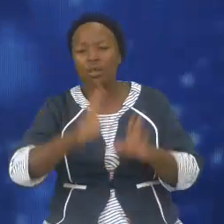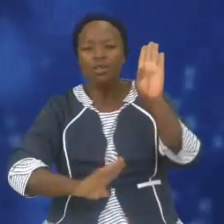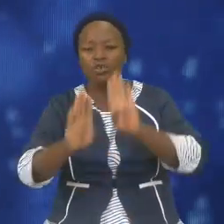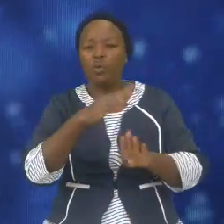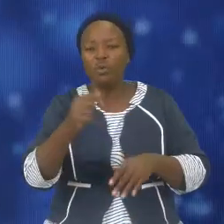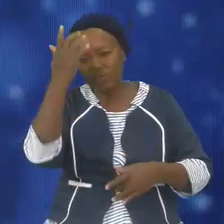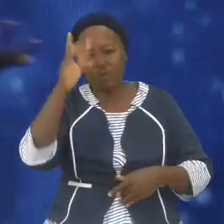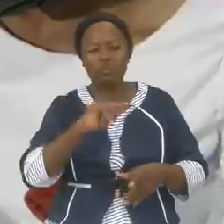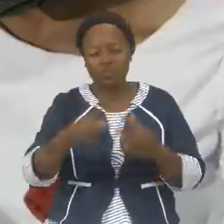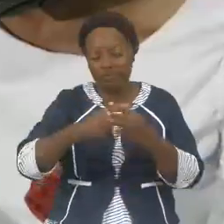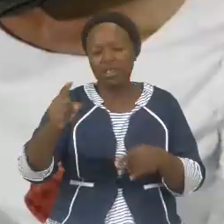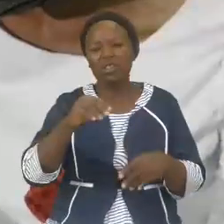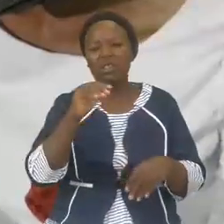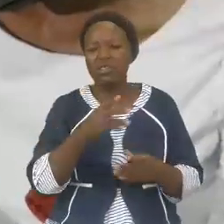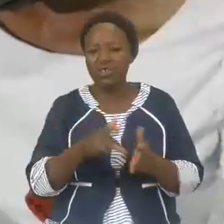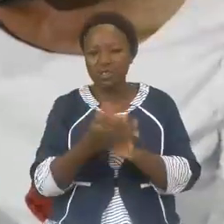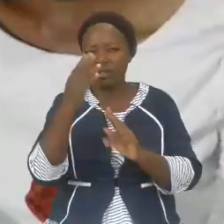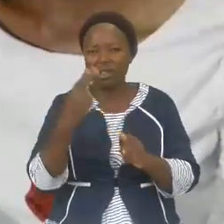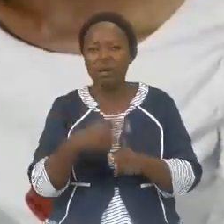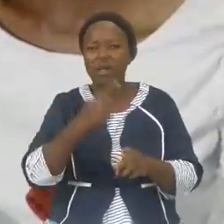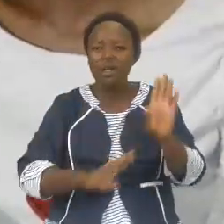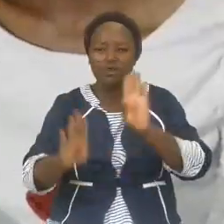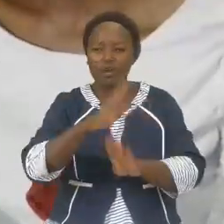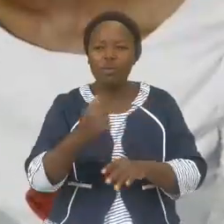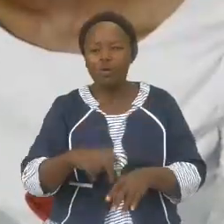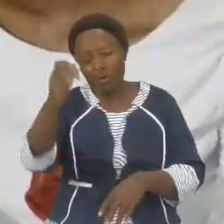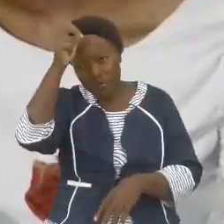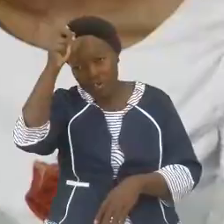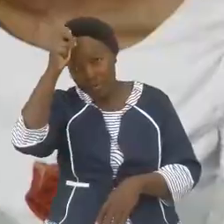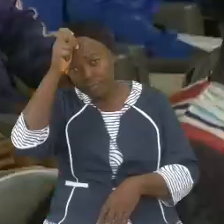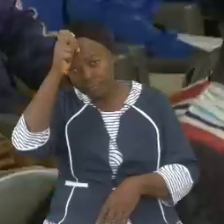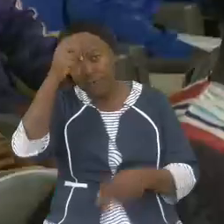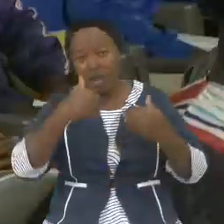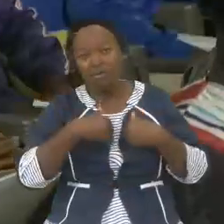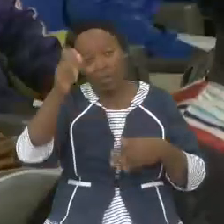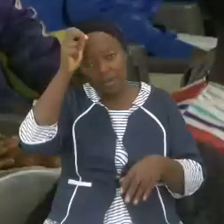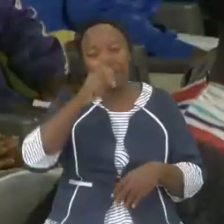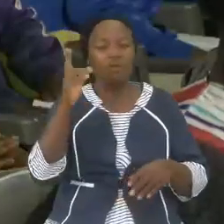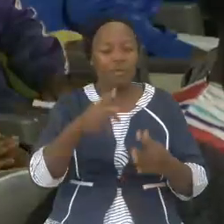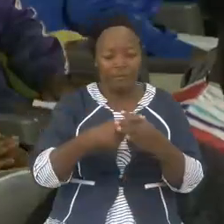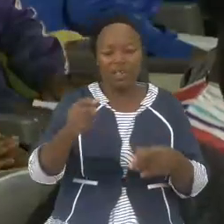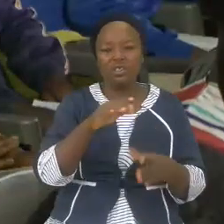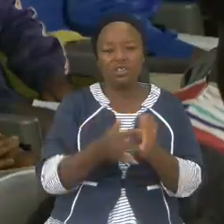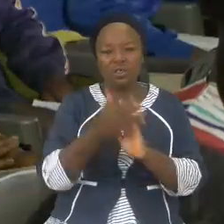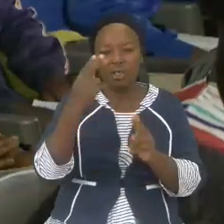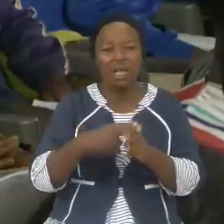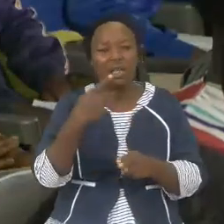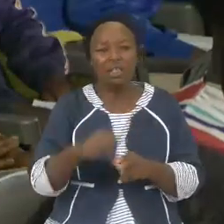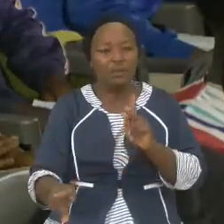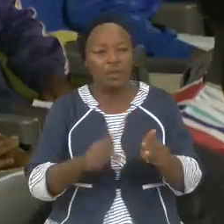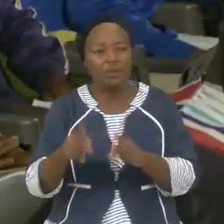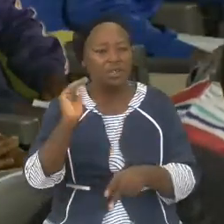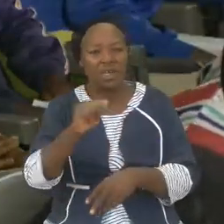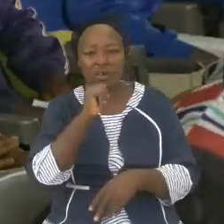vanish away. The trouble of demon possession will vanish away. The inhabitants shall not say, I